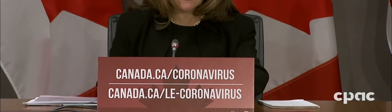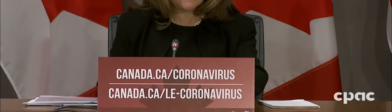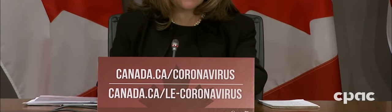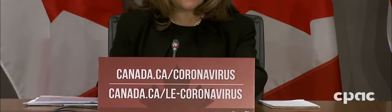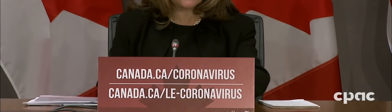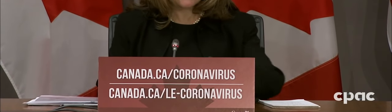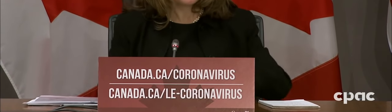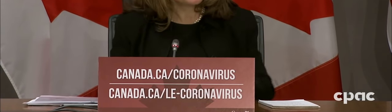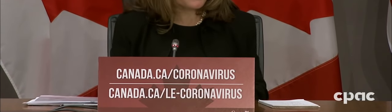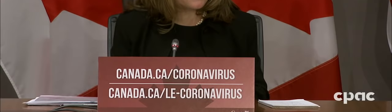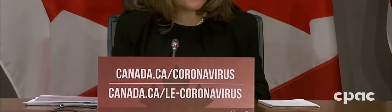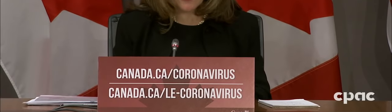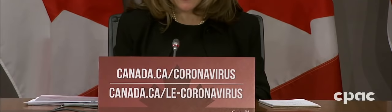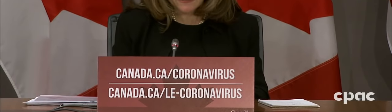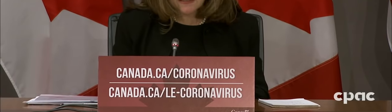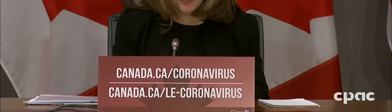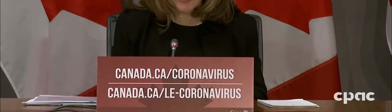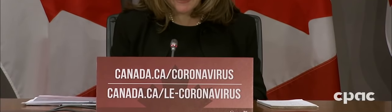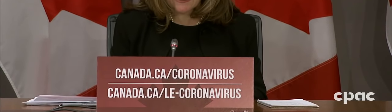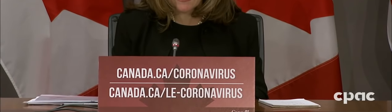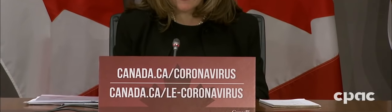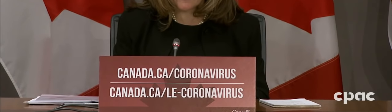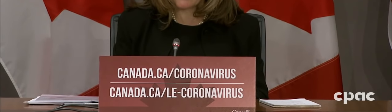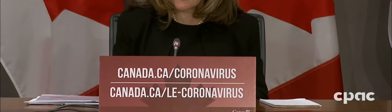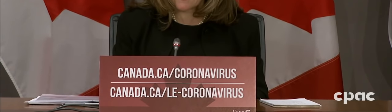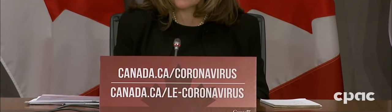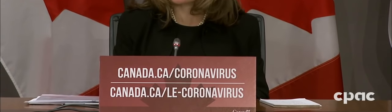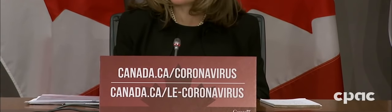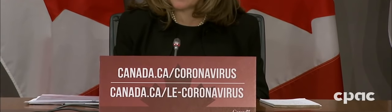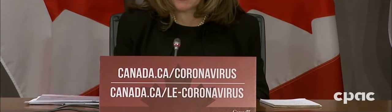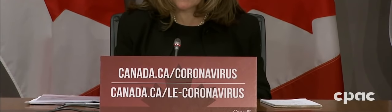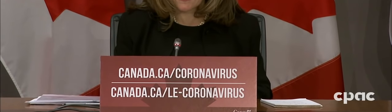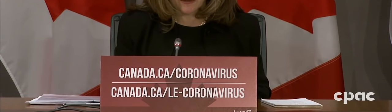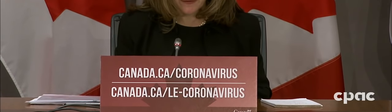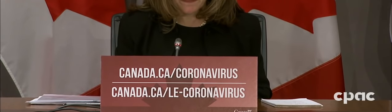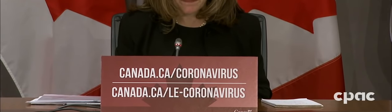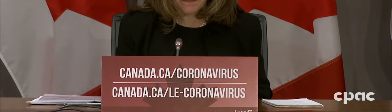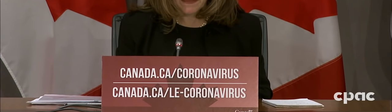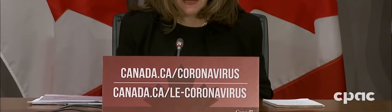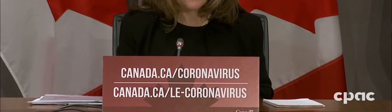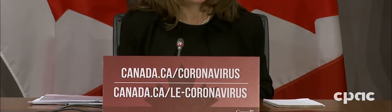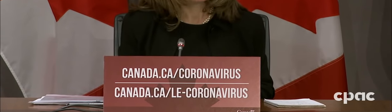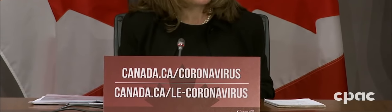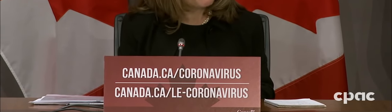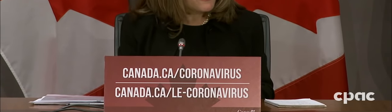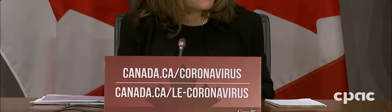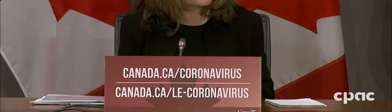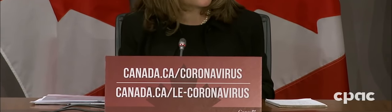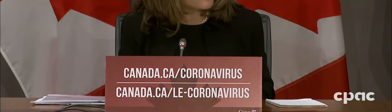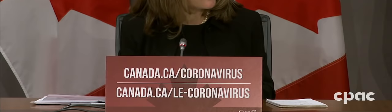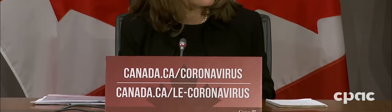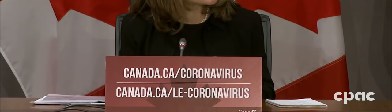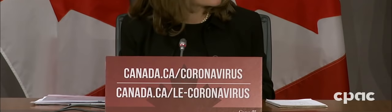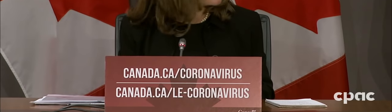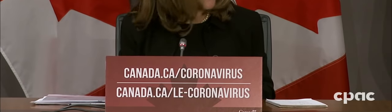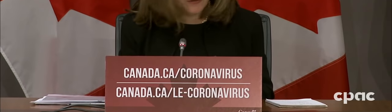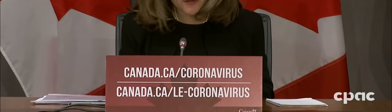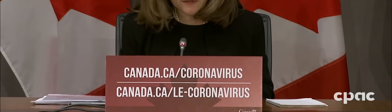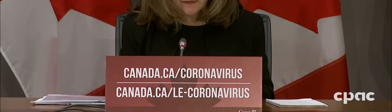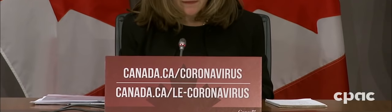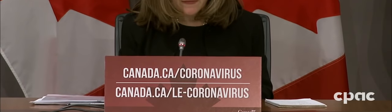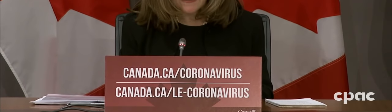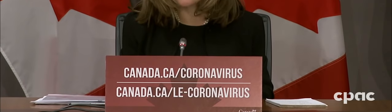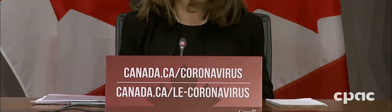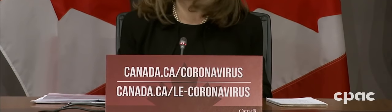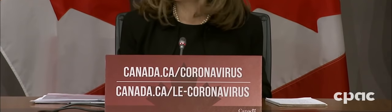many Canadians, with Easter, Passover, and Vaisakhi coming soon. We must all stay